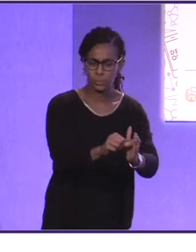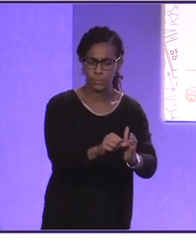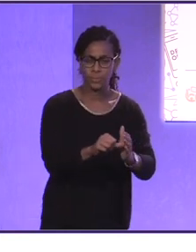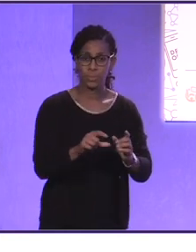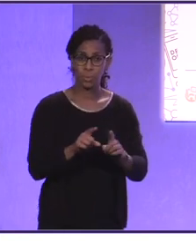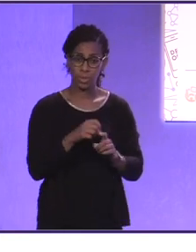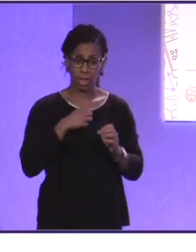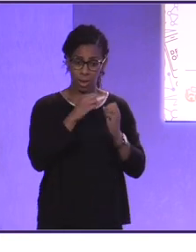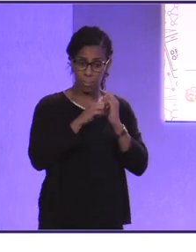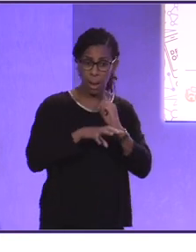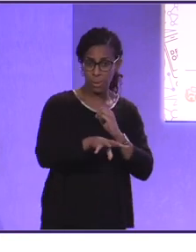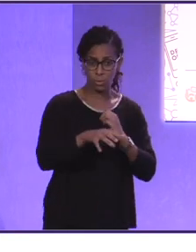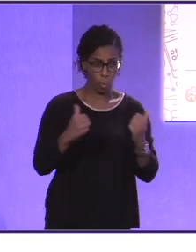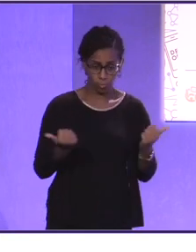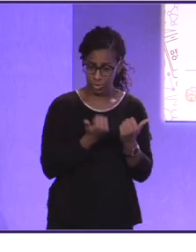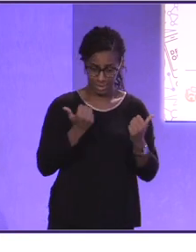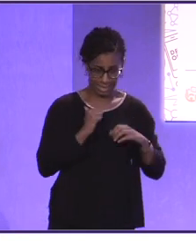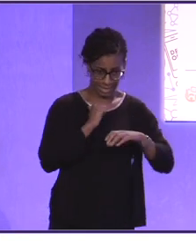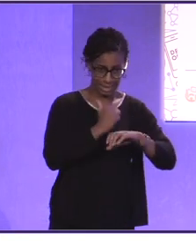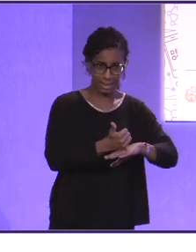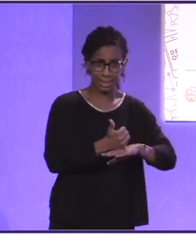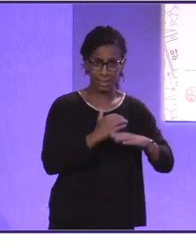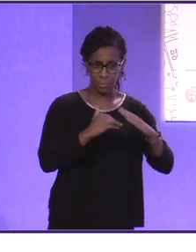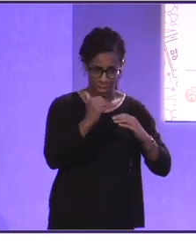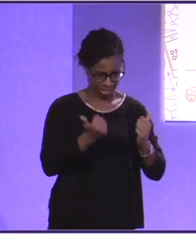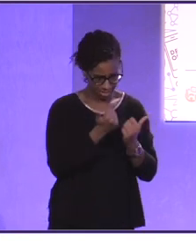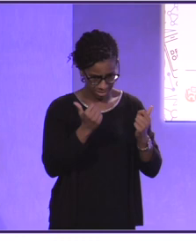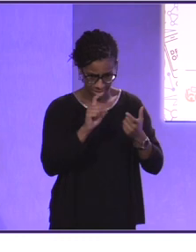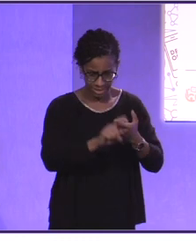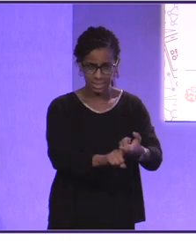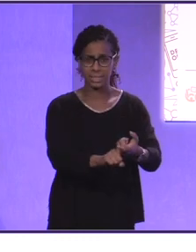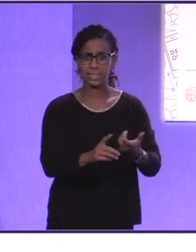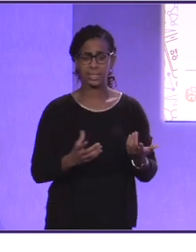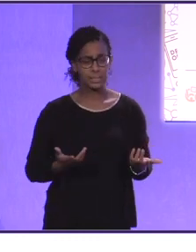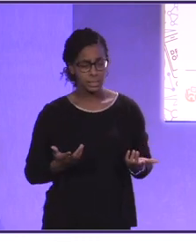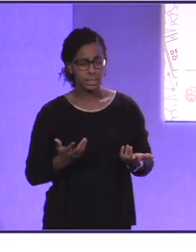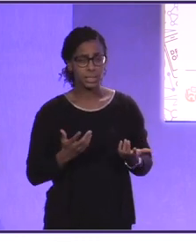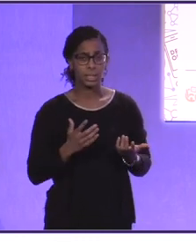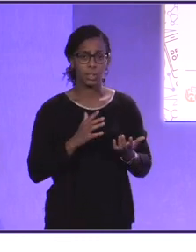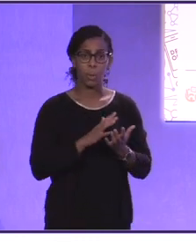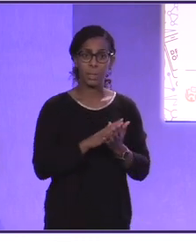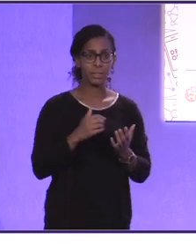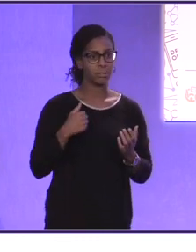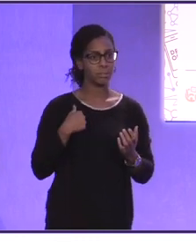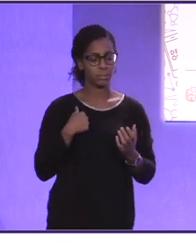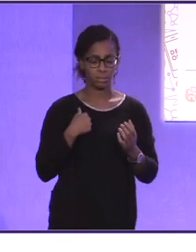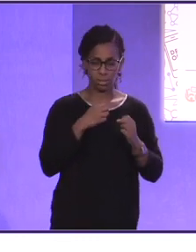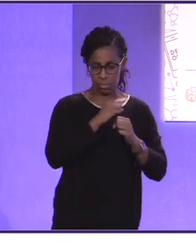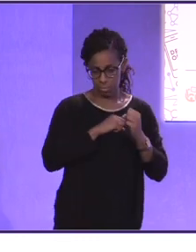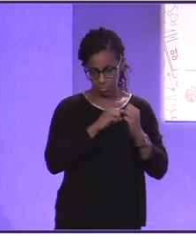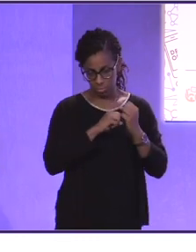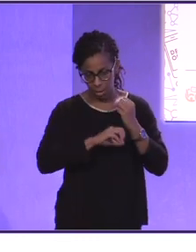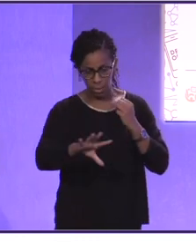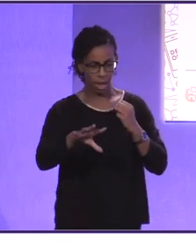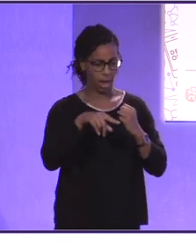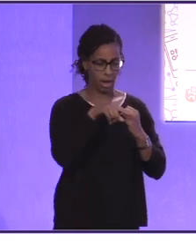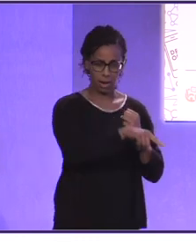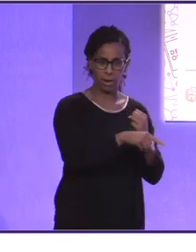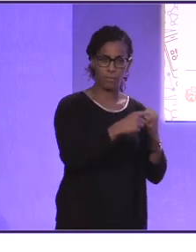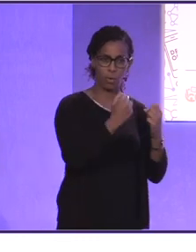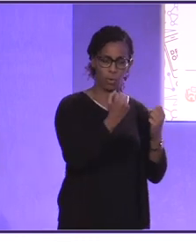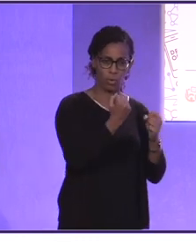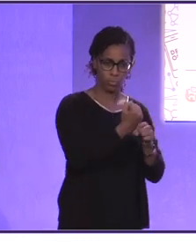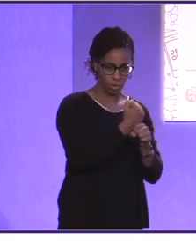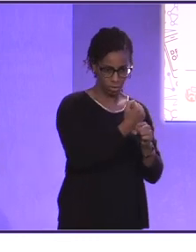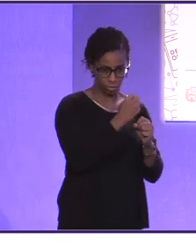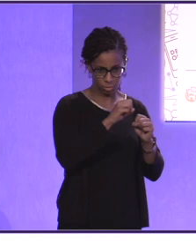already built out, which meant that the pipeline taking the applications to production on